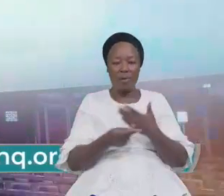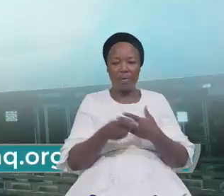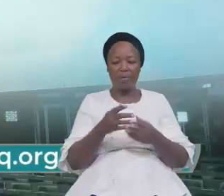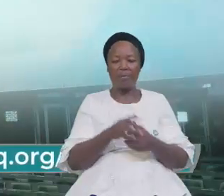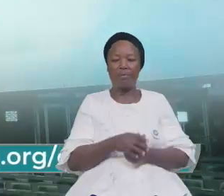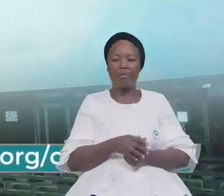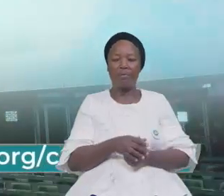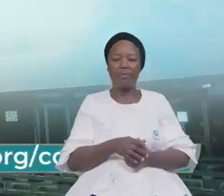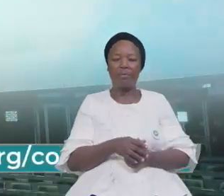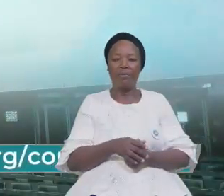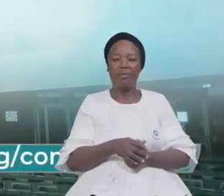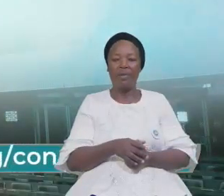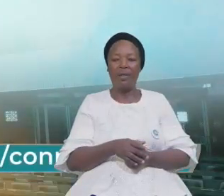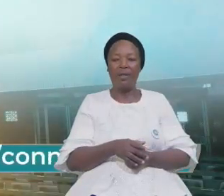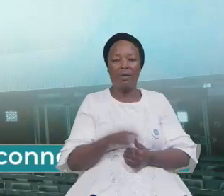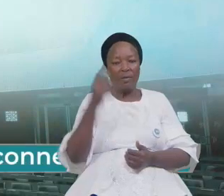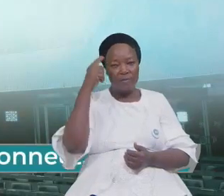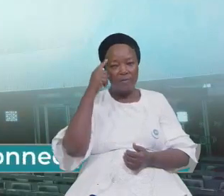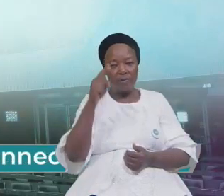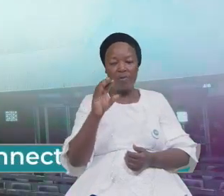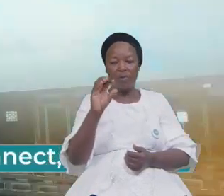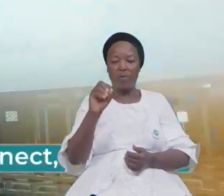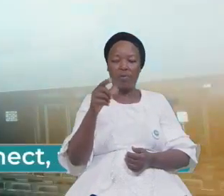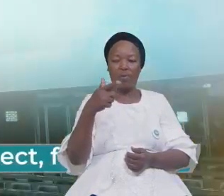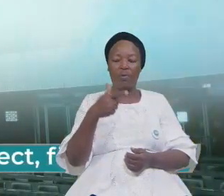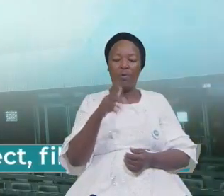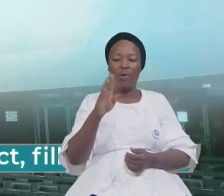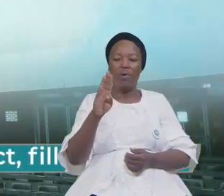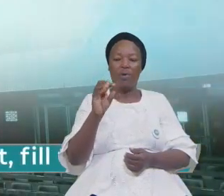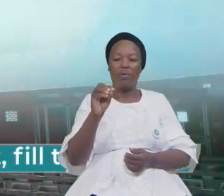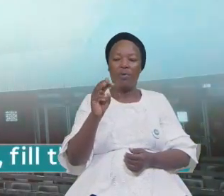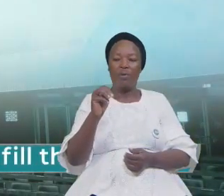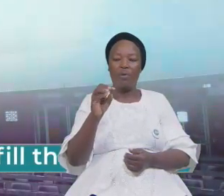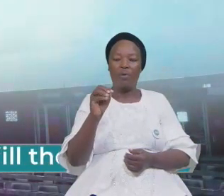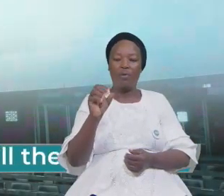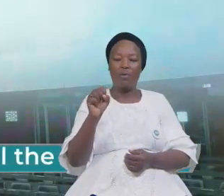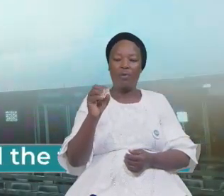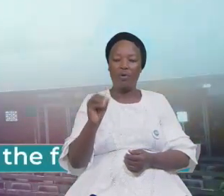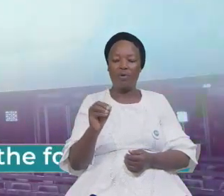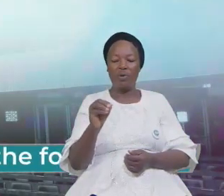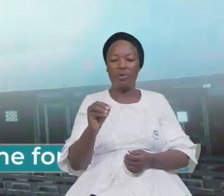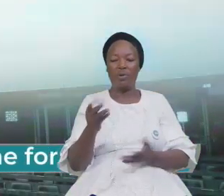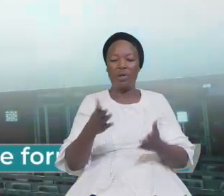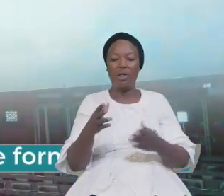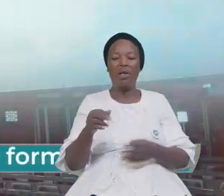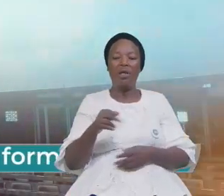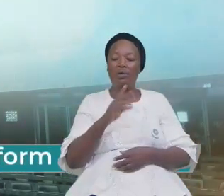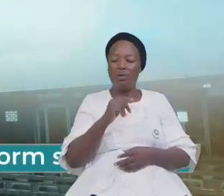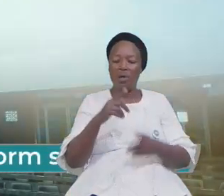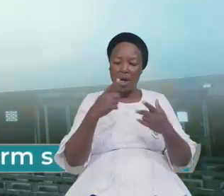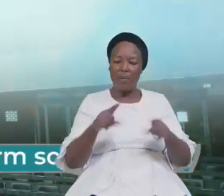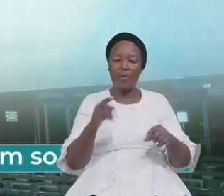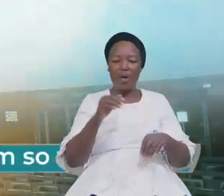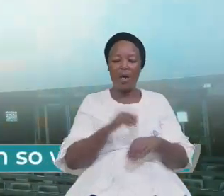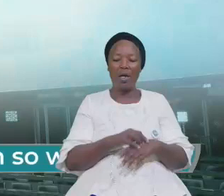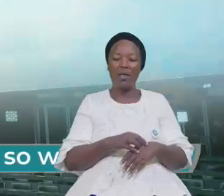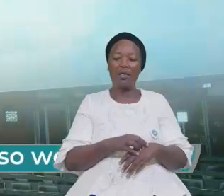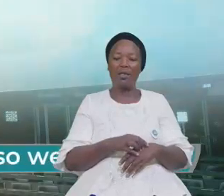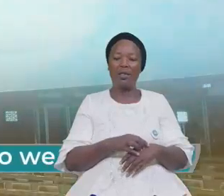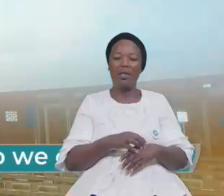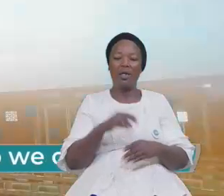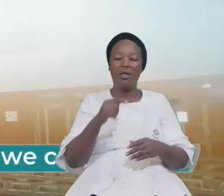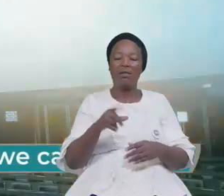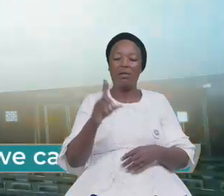For Gomosho Believer Banquet, it's going to take place at Deeper Life Bible Church, Okeanu,